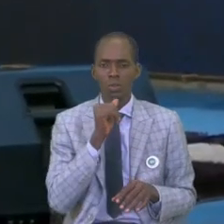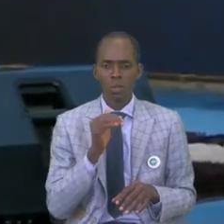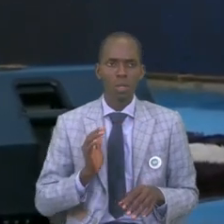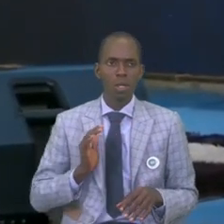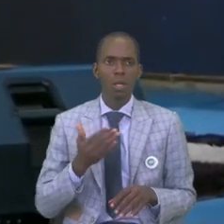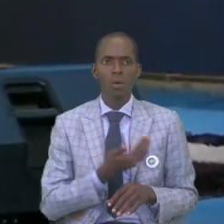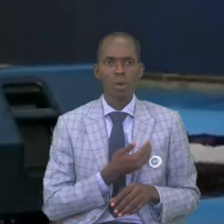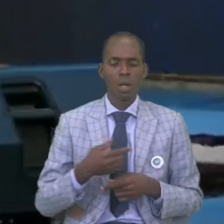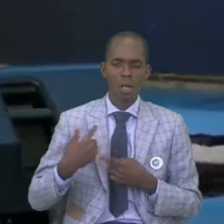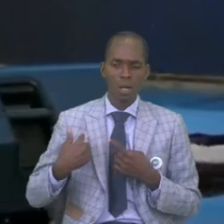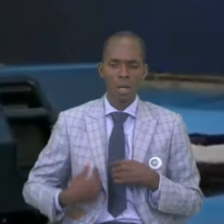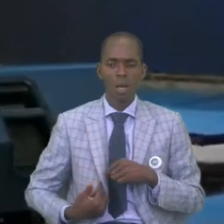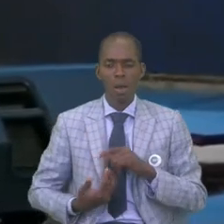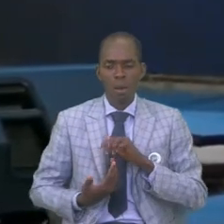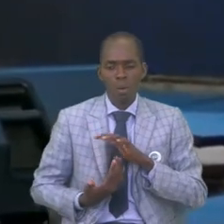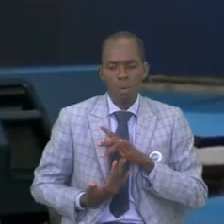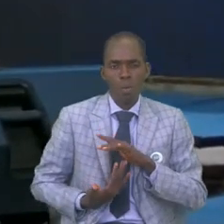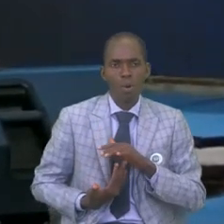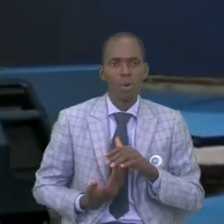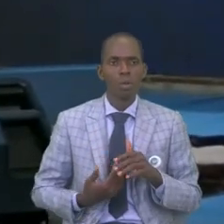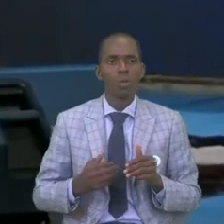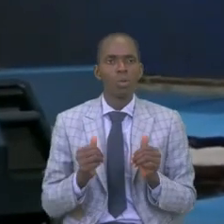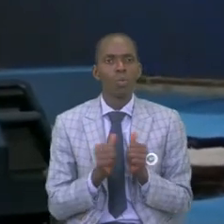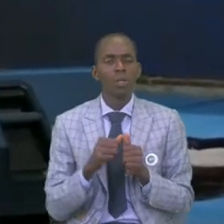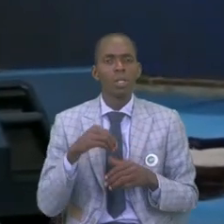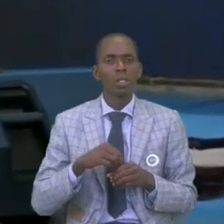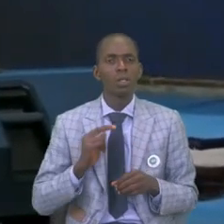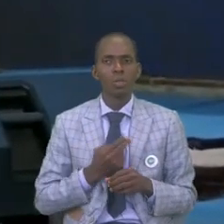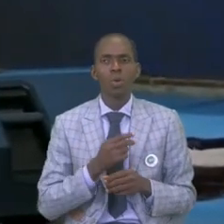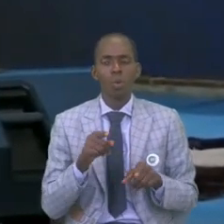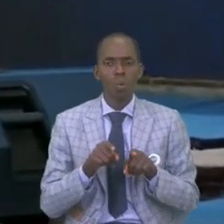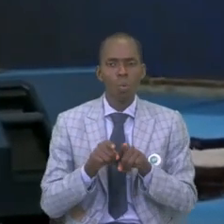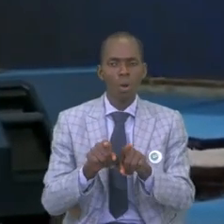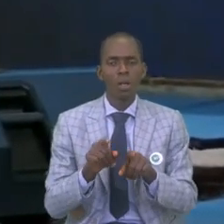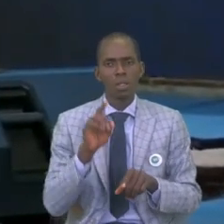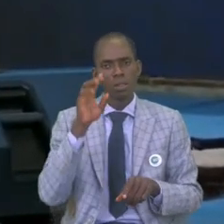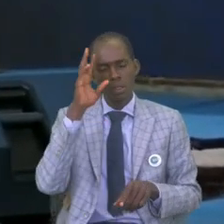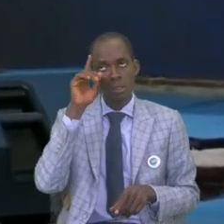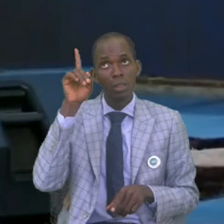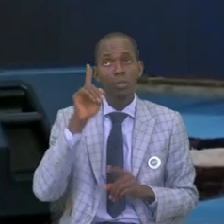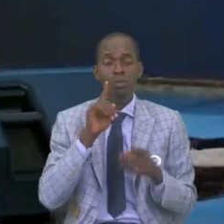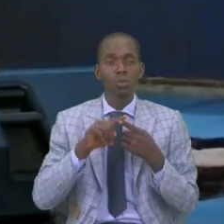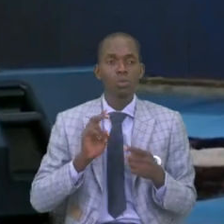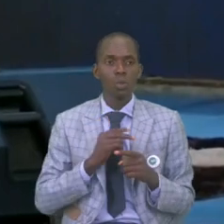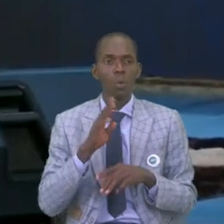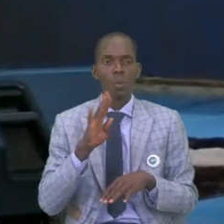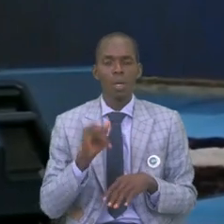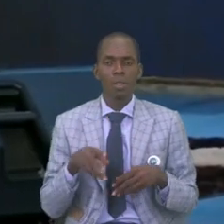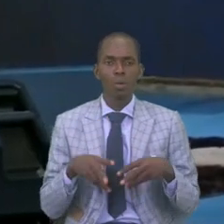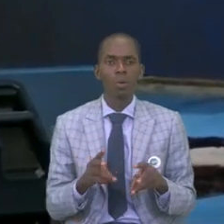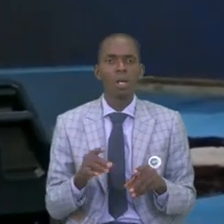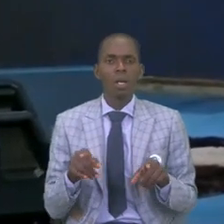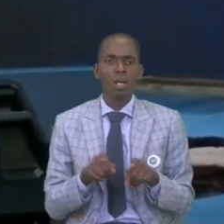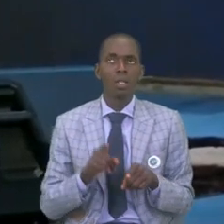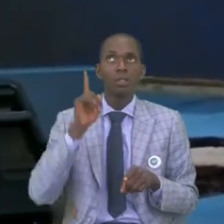burn within us while he talked with us by the way, and while he